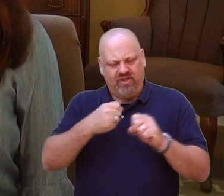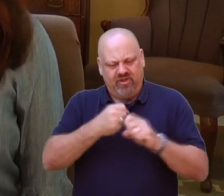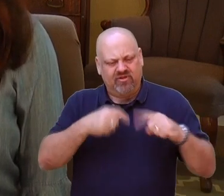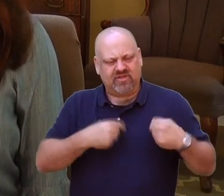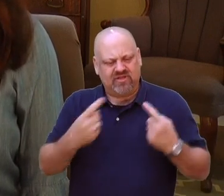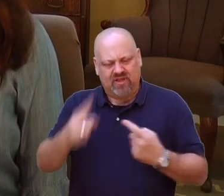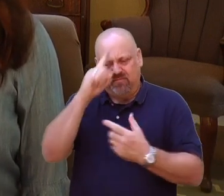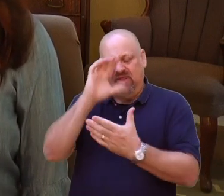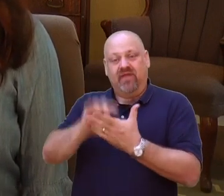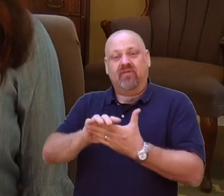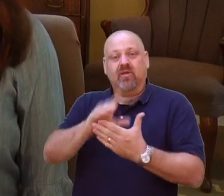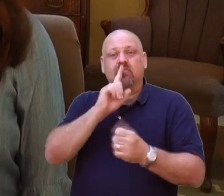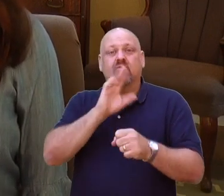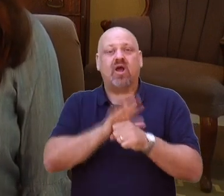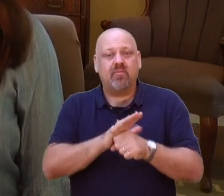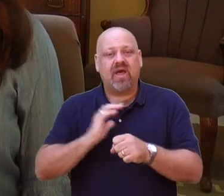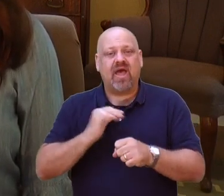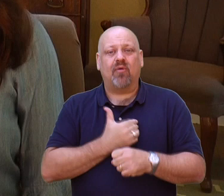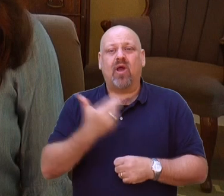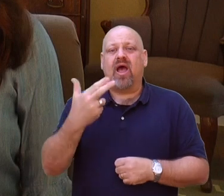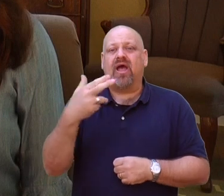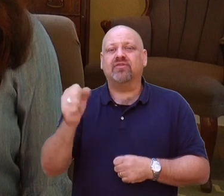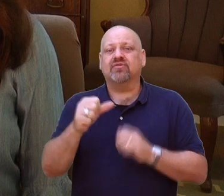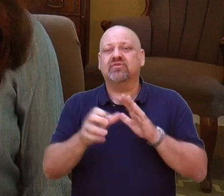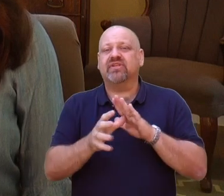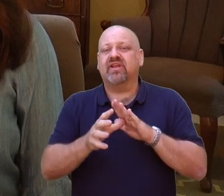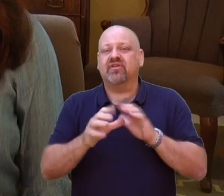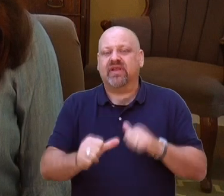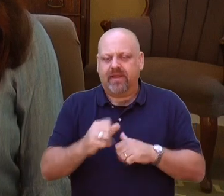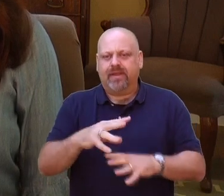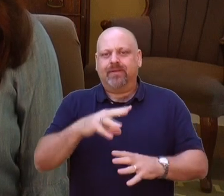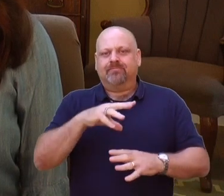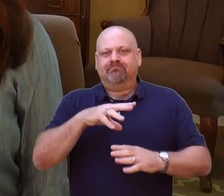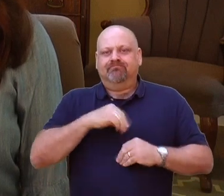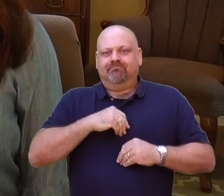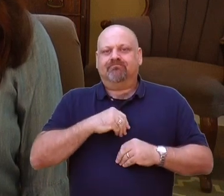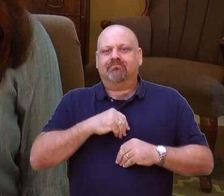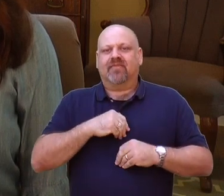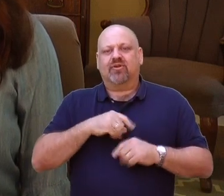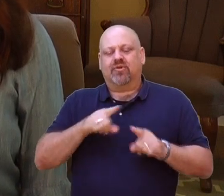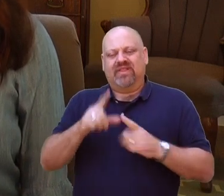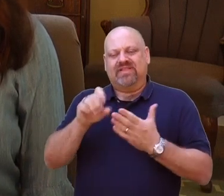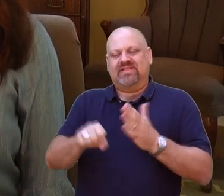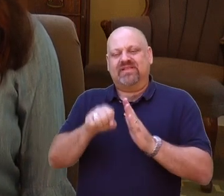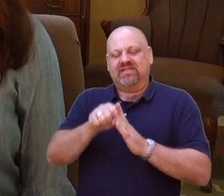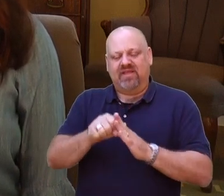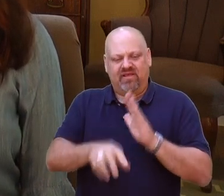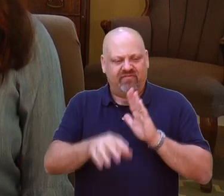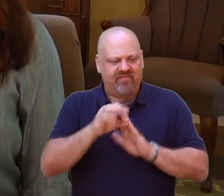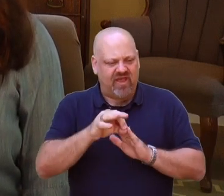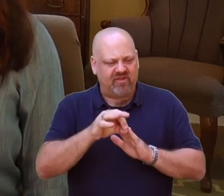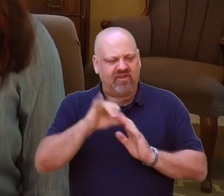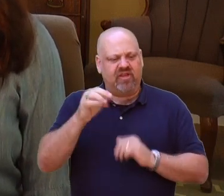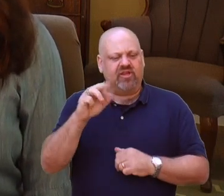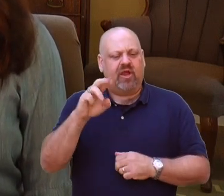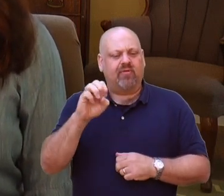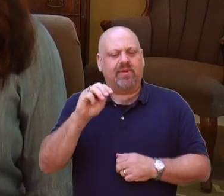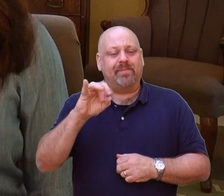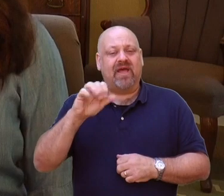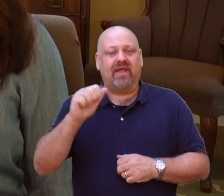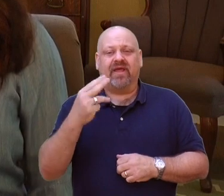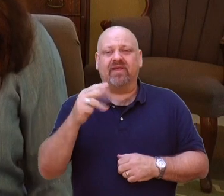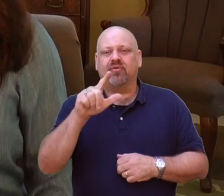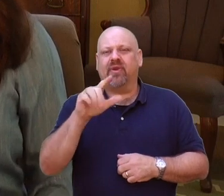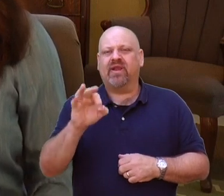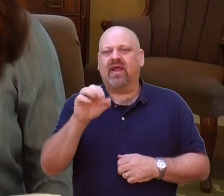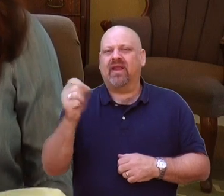that has really spoken to me over the years, I believe, is a promise that our high school seniors can cling